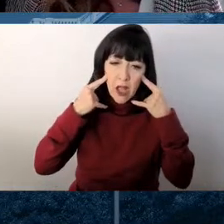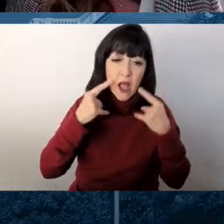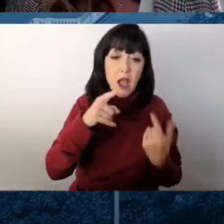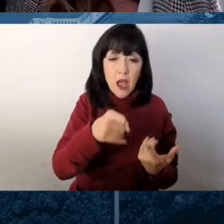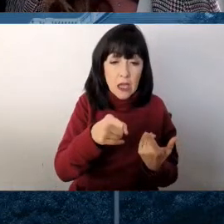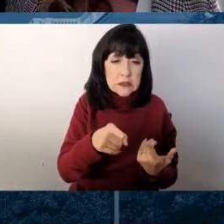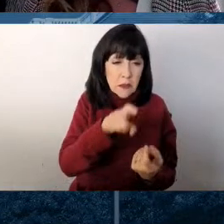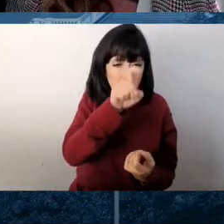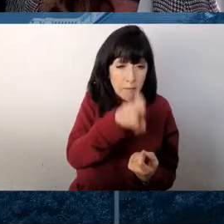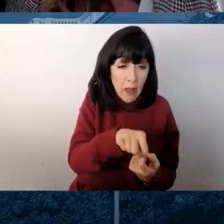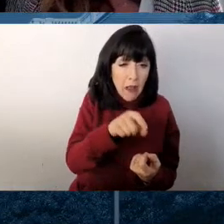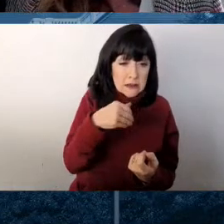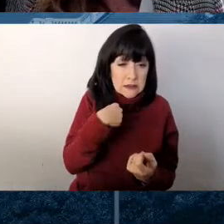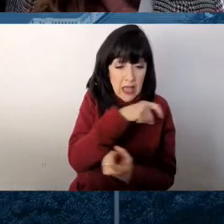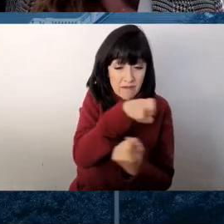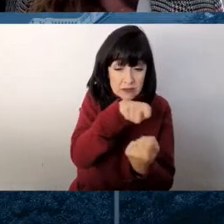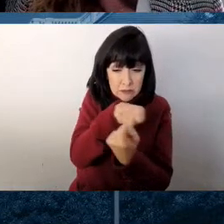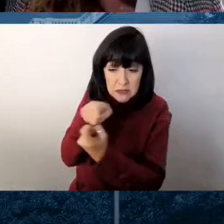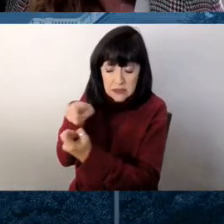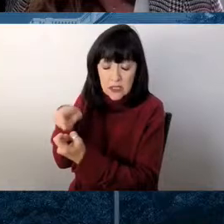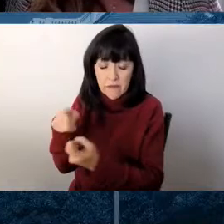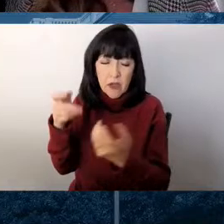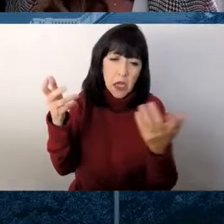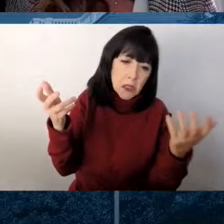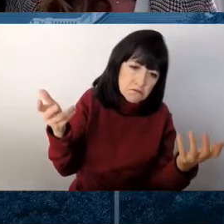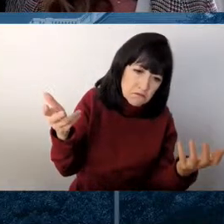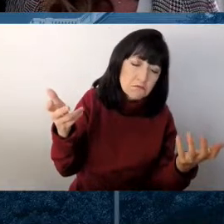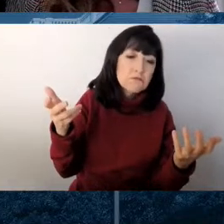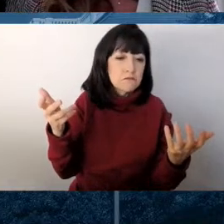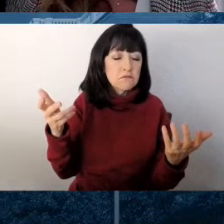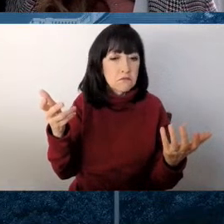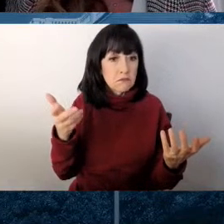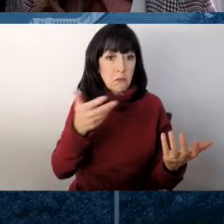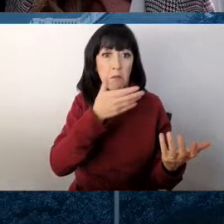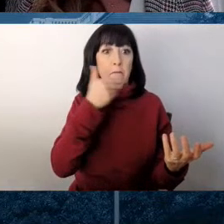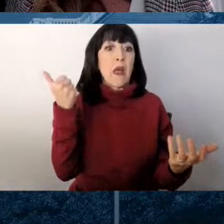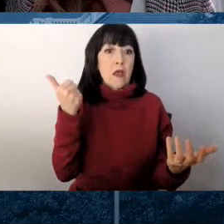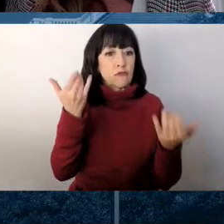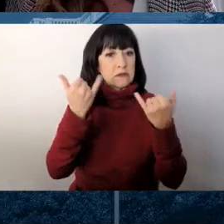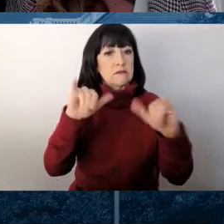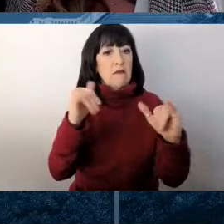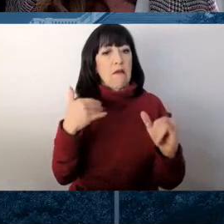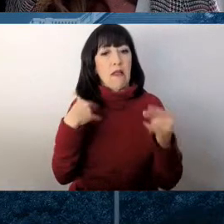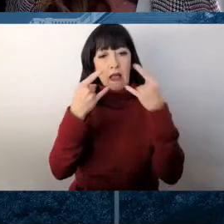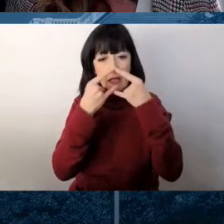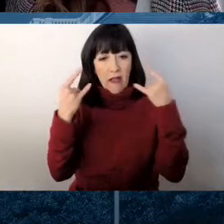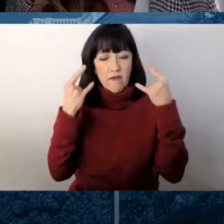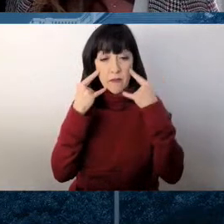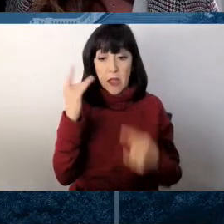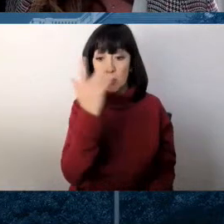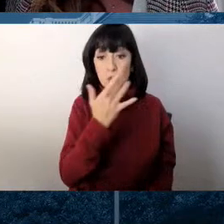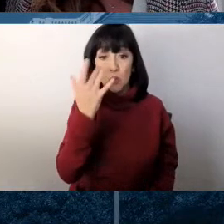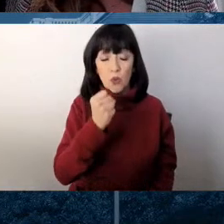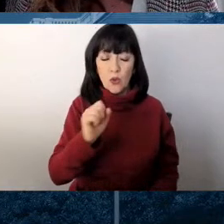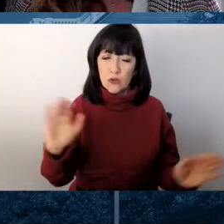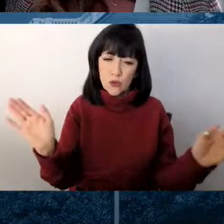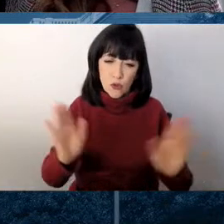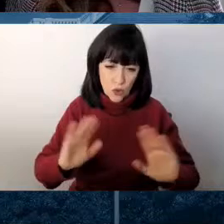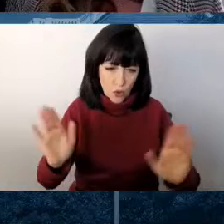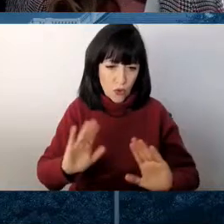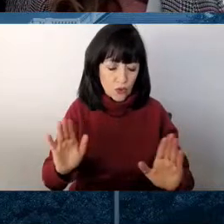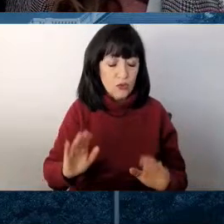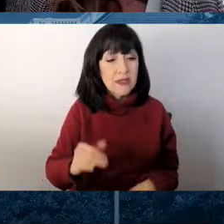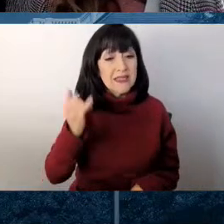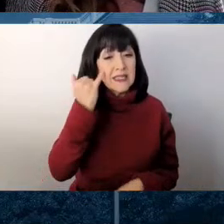you wear, that it fits you well. And we've talked about that a lot. Make sure that there's no gaps around your face, and